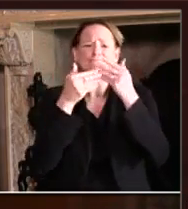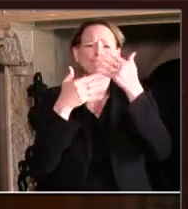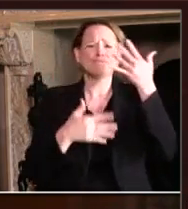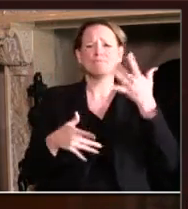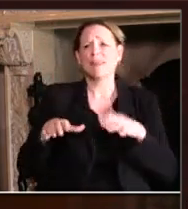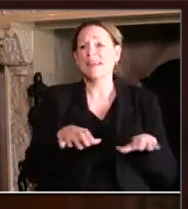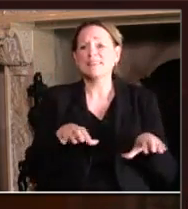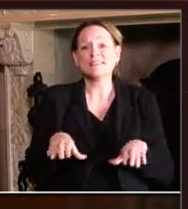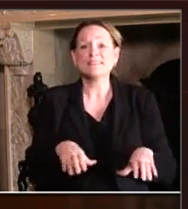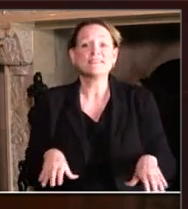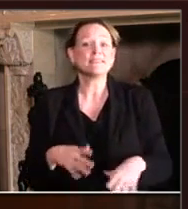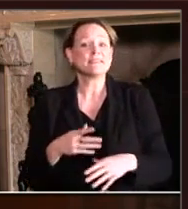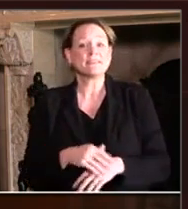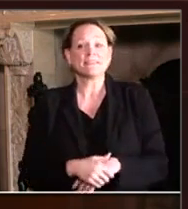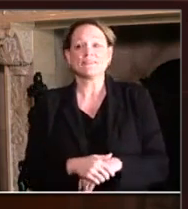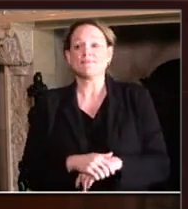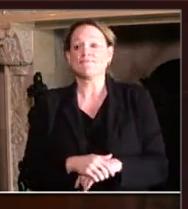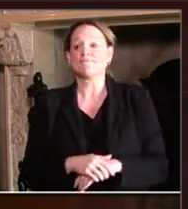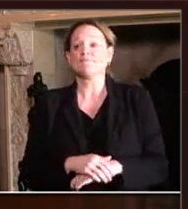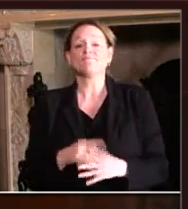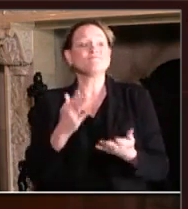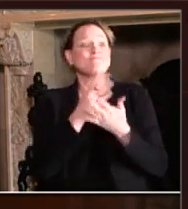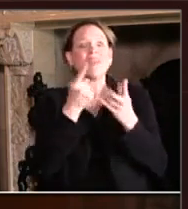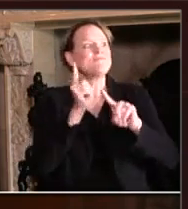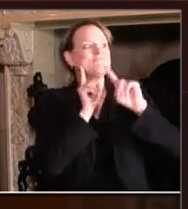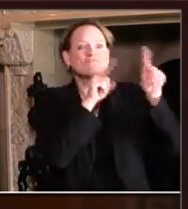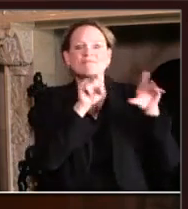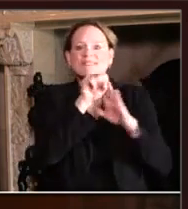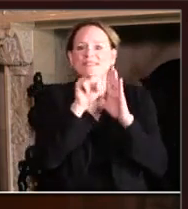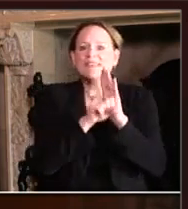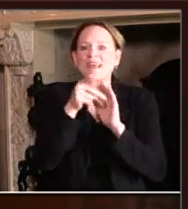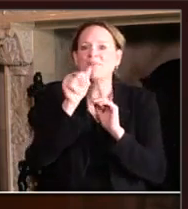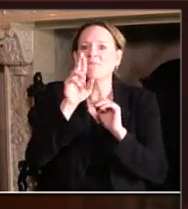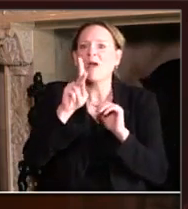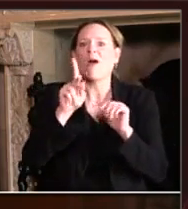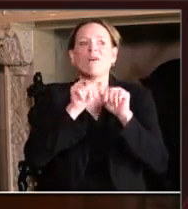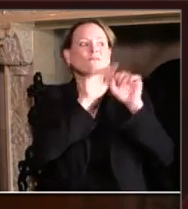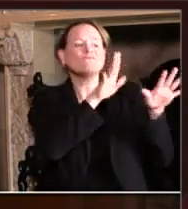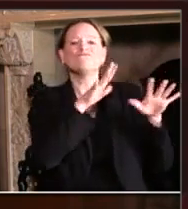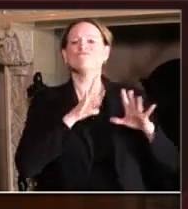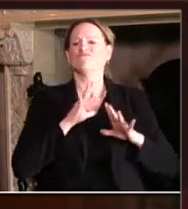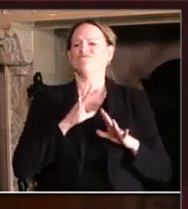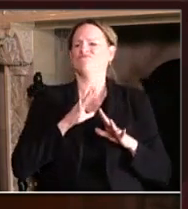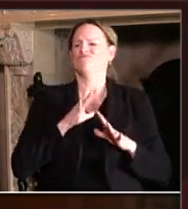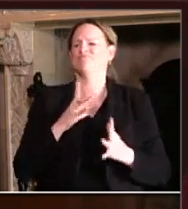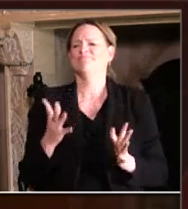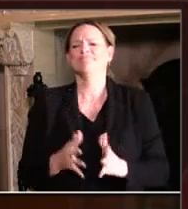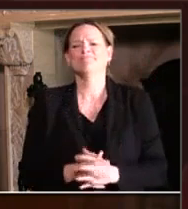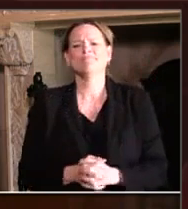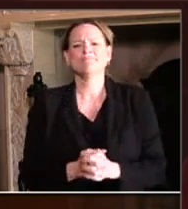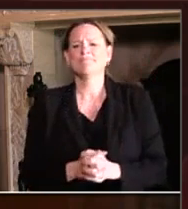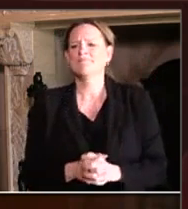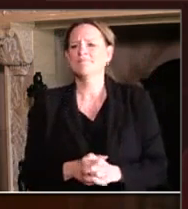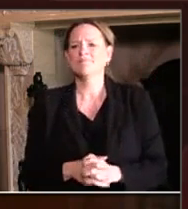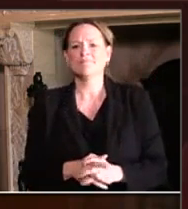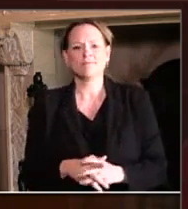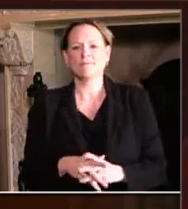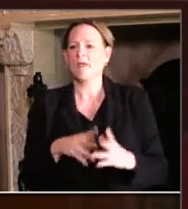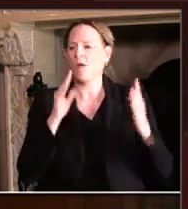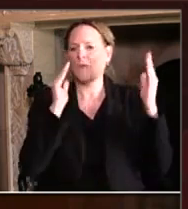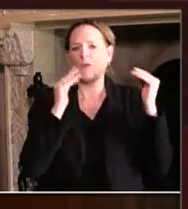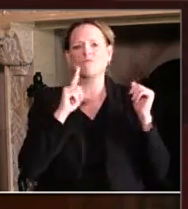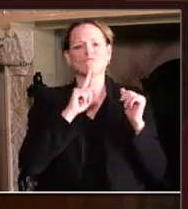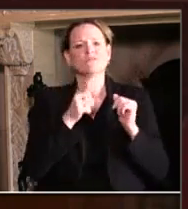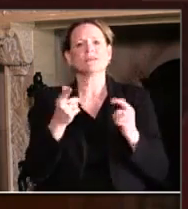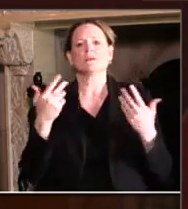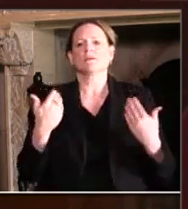that a number of folks were able to do just that. More importantly, I hope that everyone had a chance to reflect on the reason we